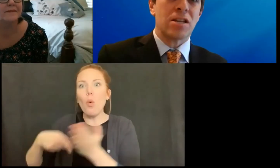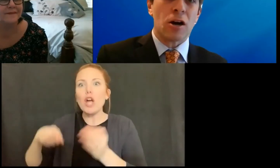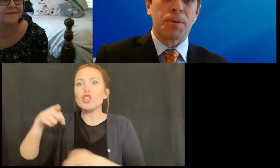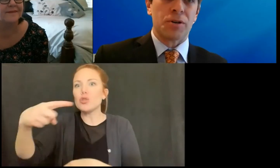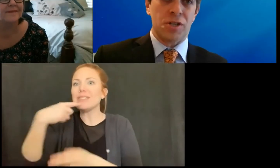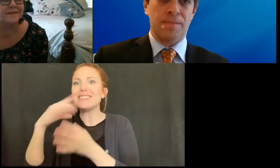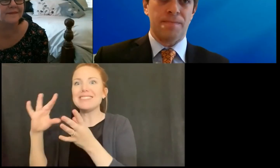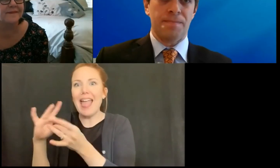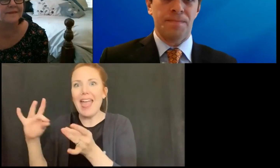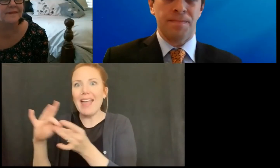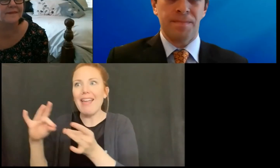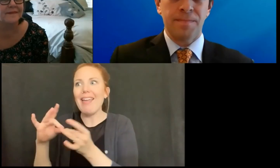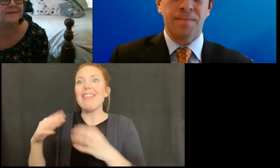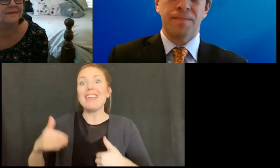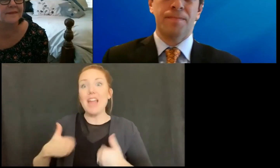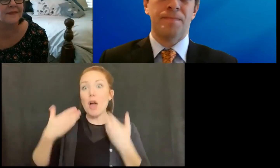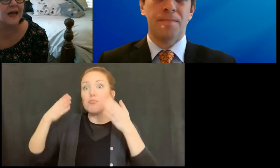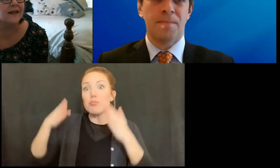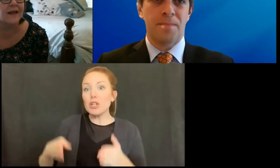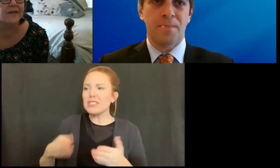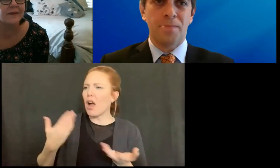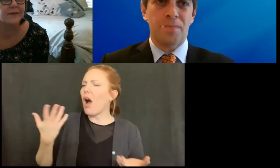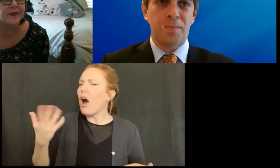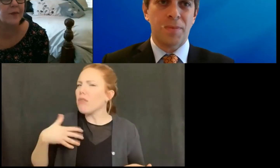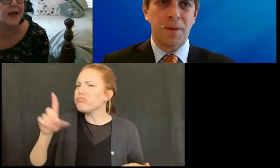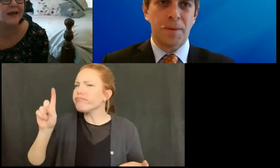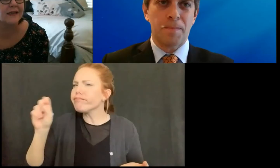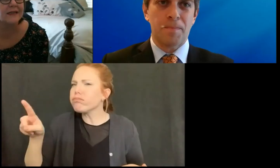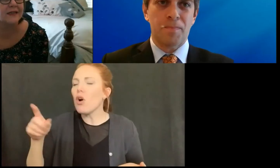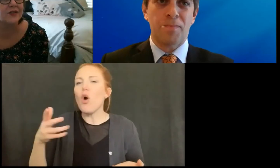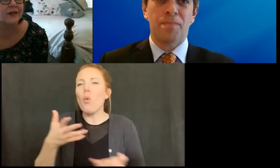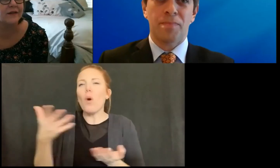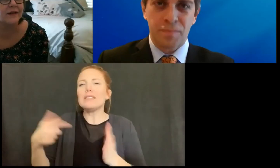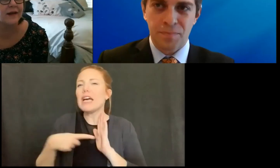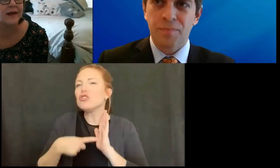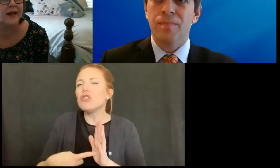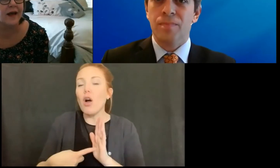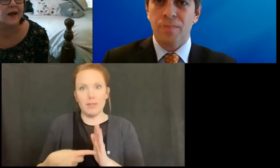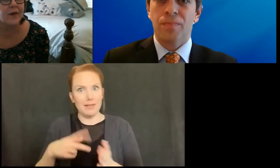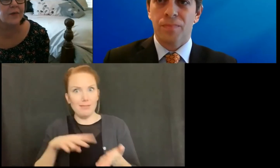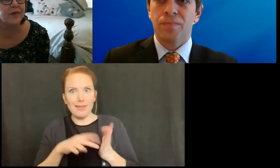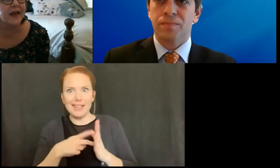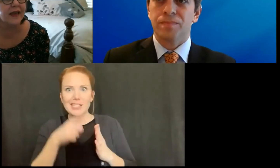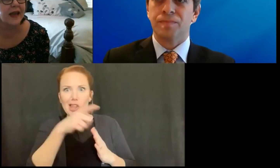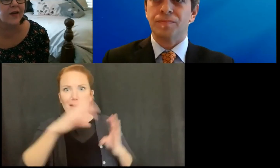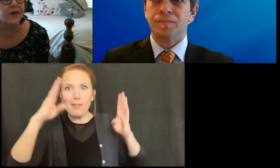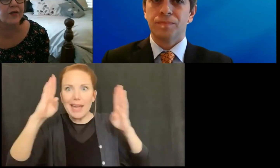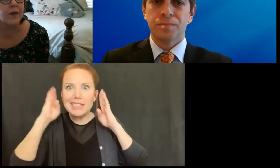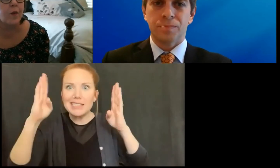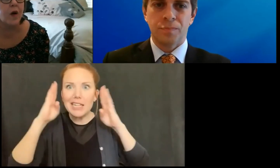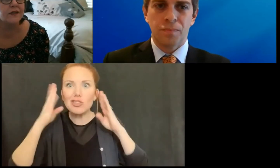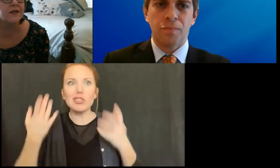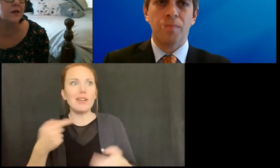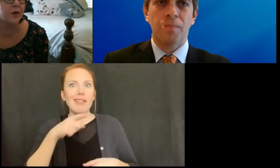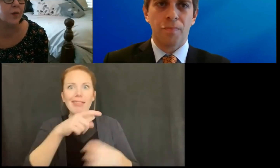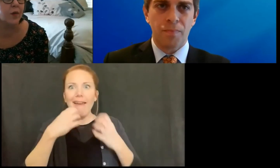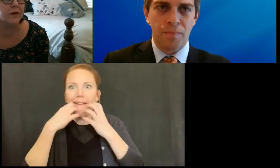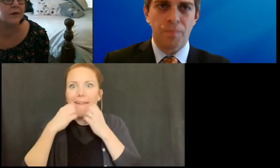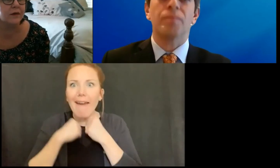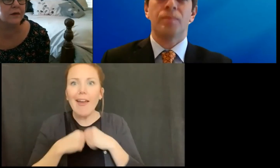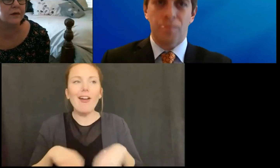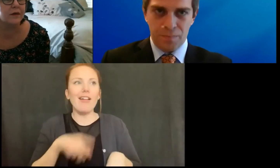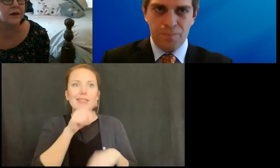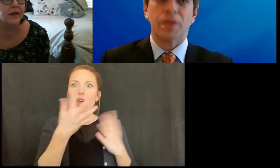to you about that young person? I love it. They're paying attention. They care. They want to learn